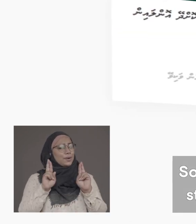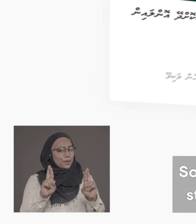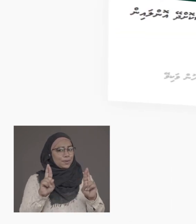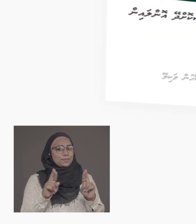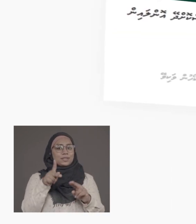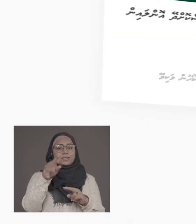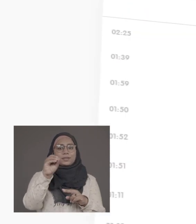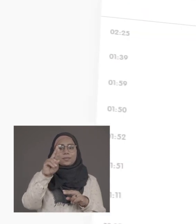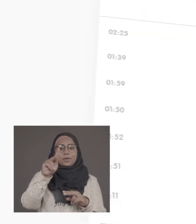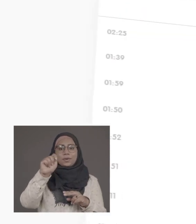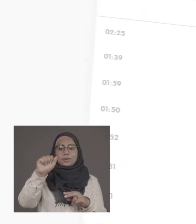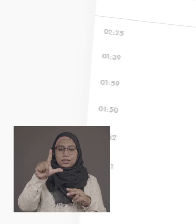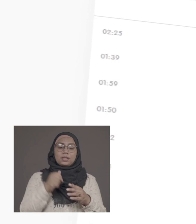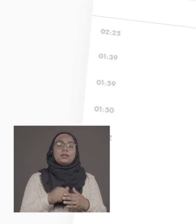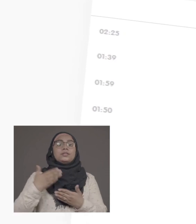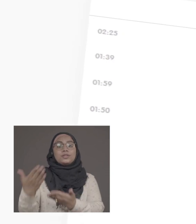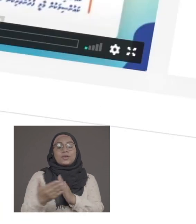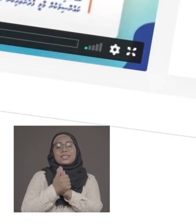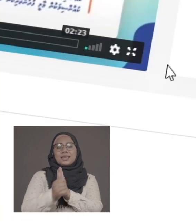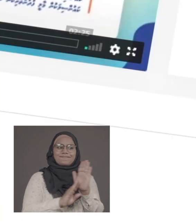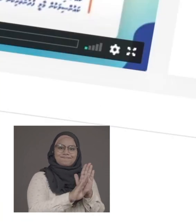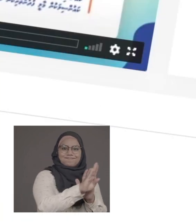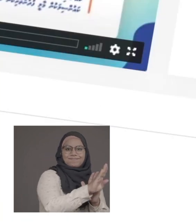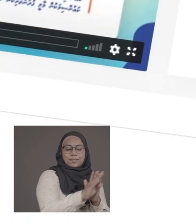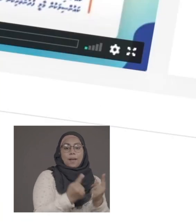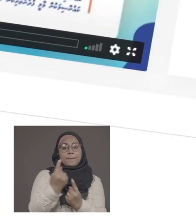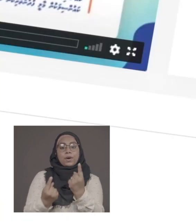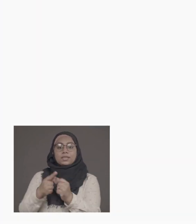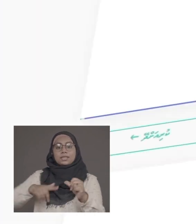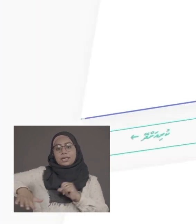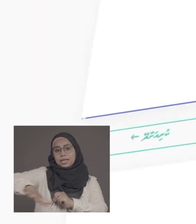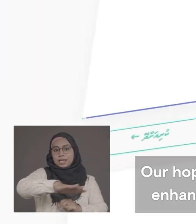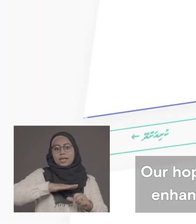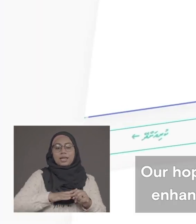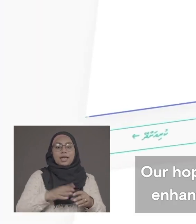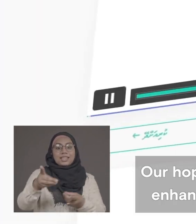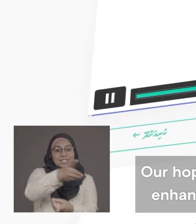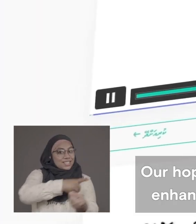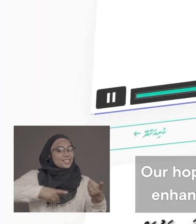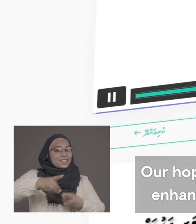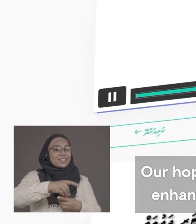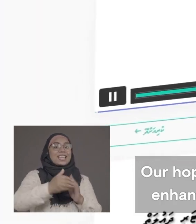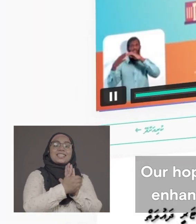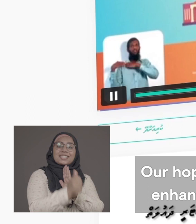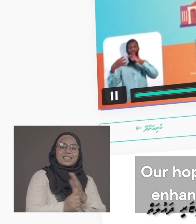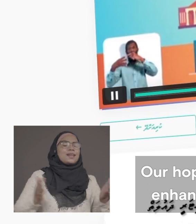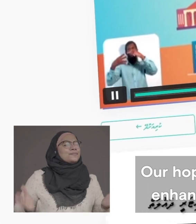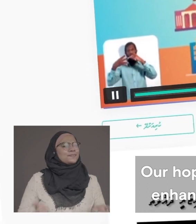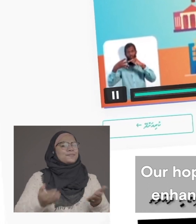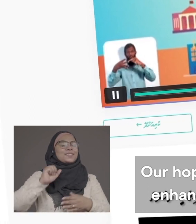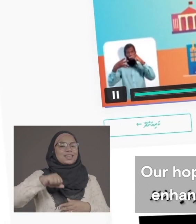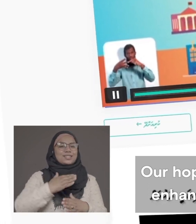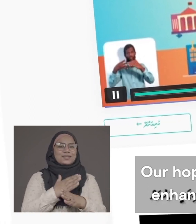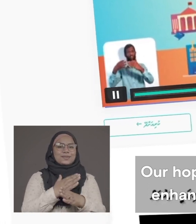medukandaluma fahu, beenun vakutaku medukandali hisabun kuria diumge hetiar libigen vee. Argun menge ummidaki mi portal ke